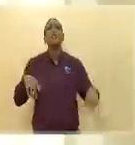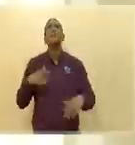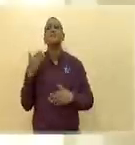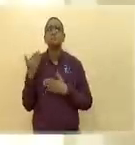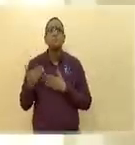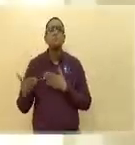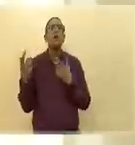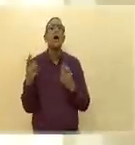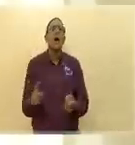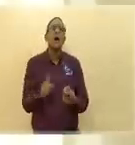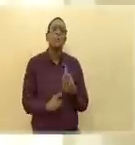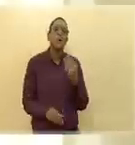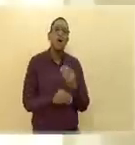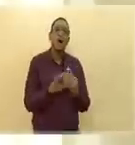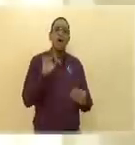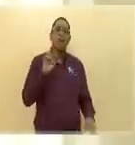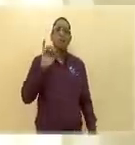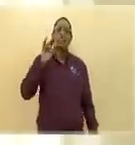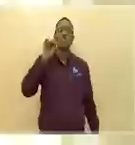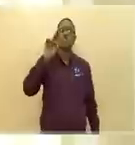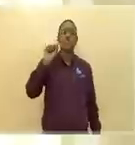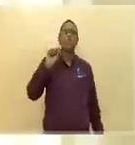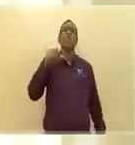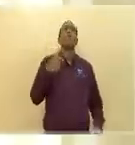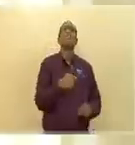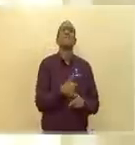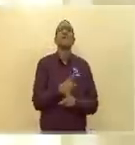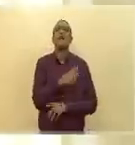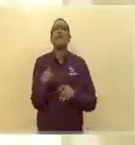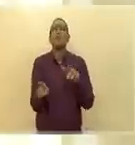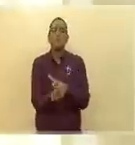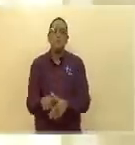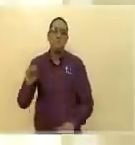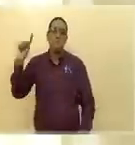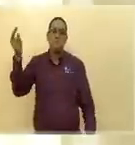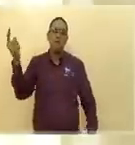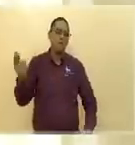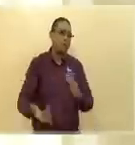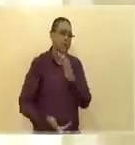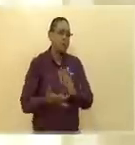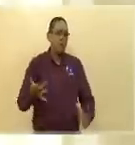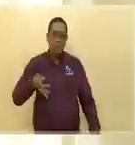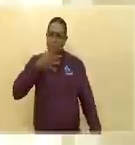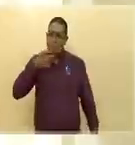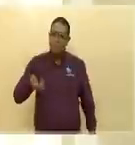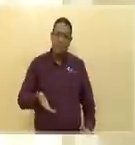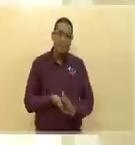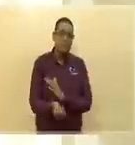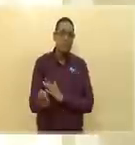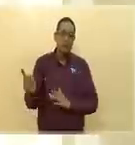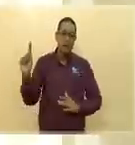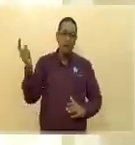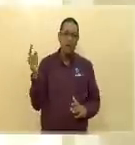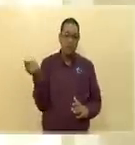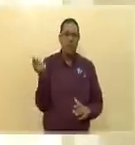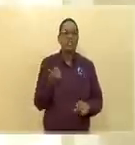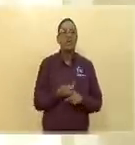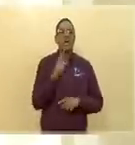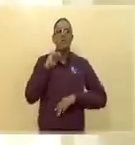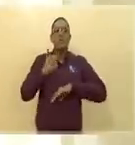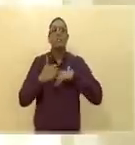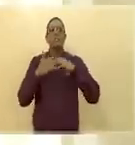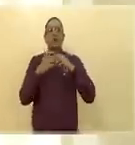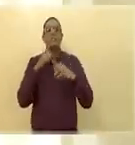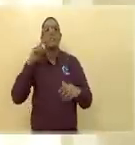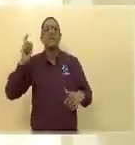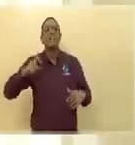exercise, and Fujitsu Limited emerged with the highest technical score. They will install the